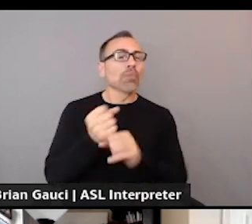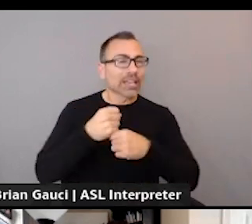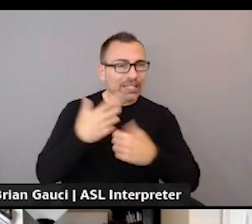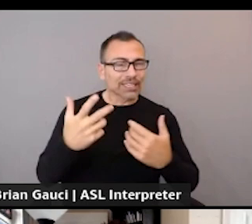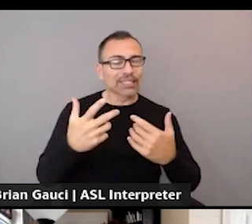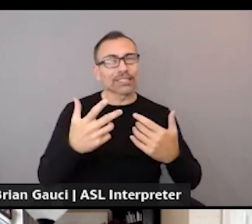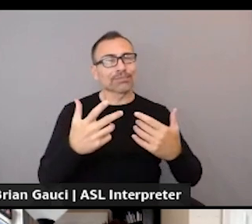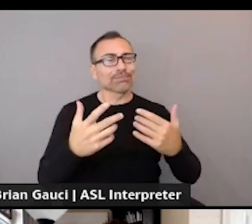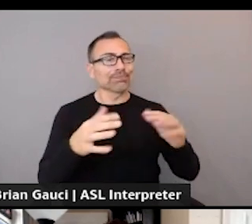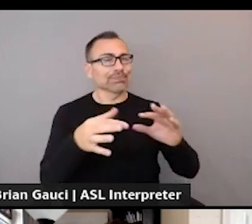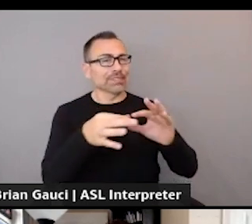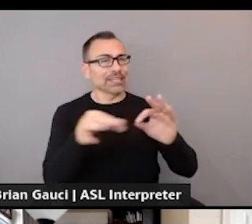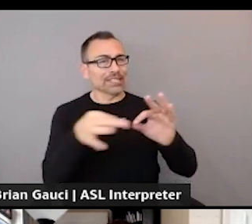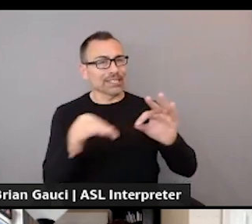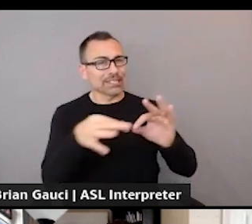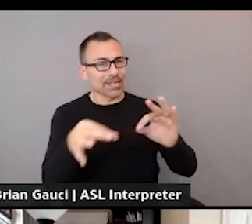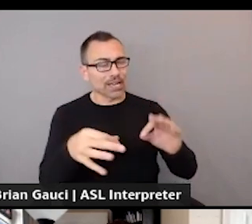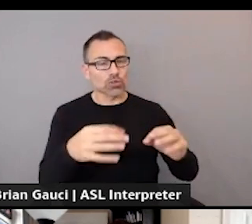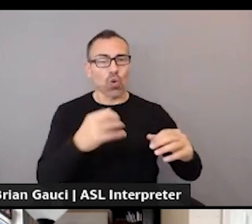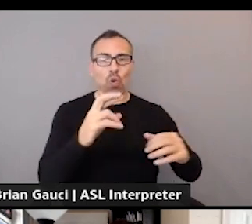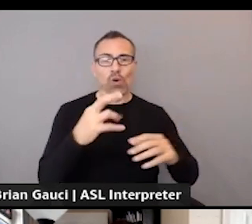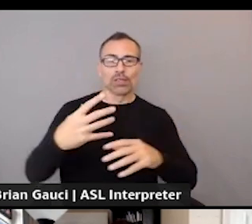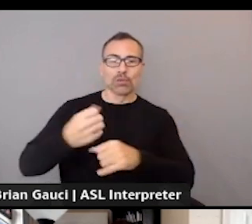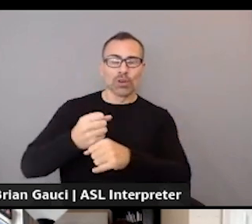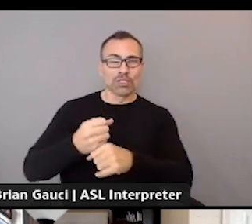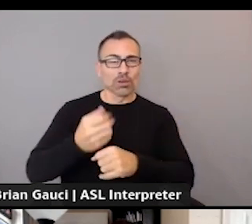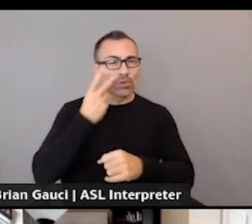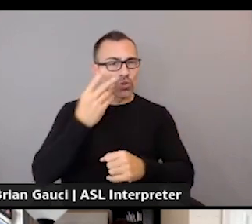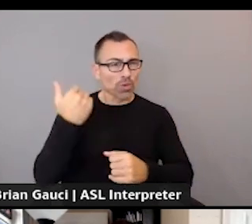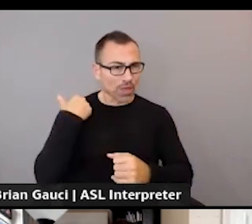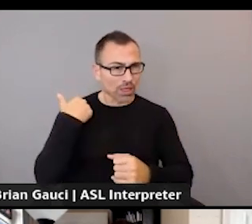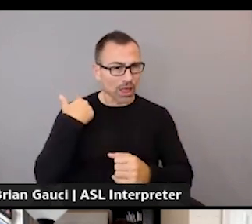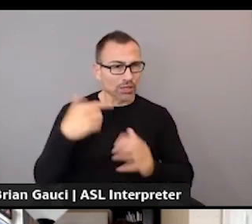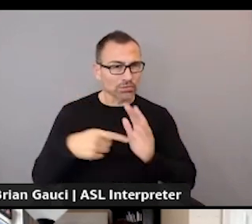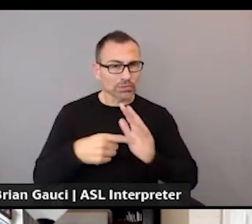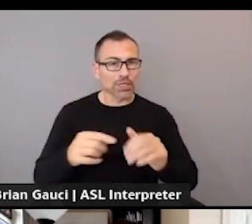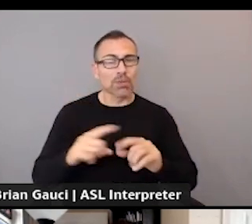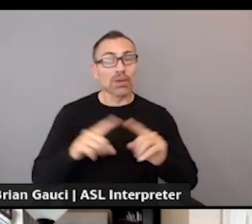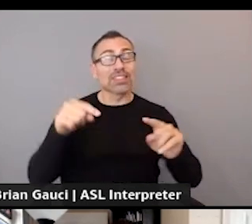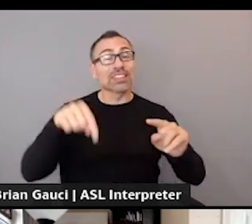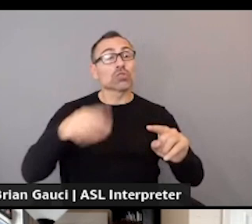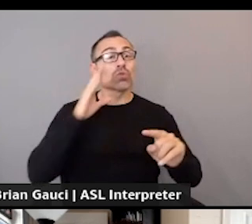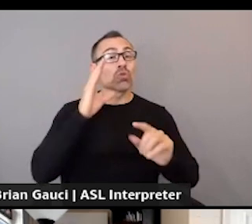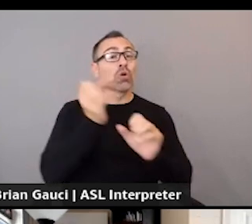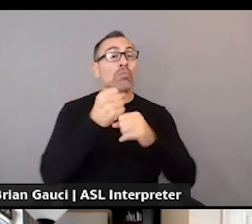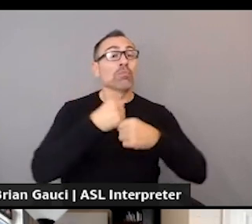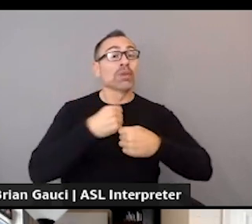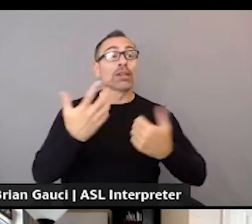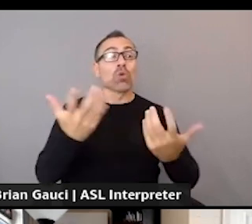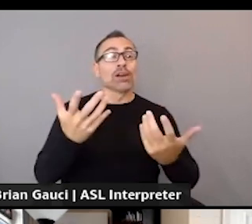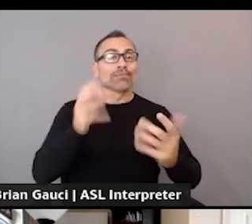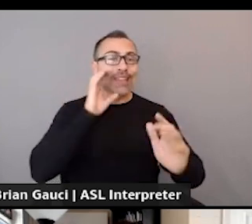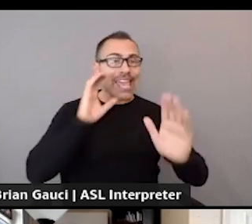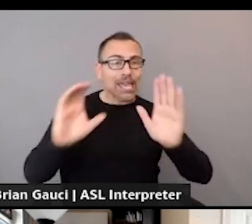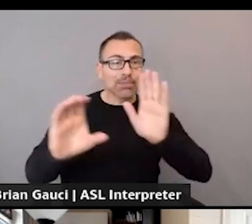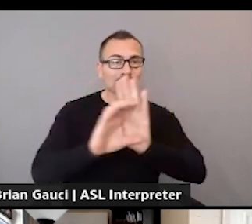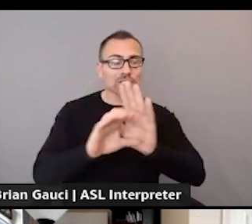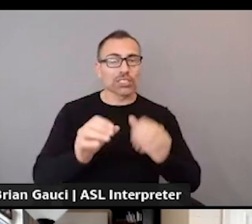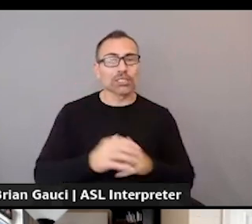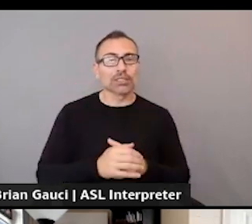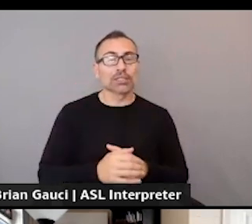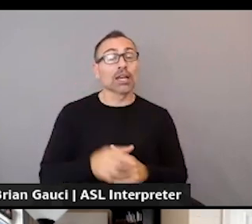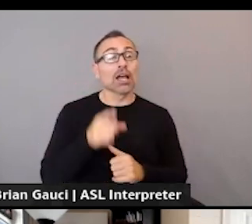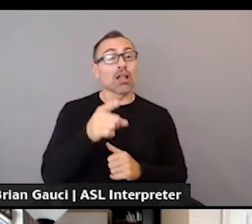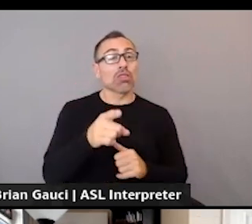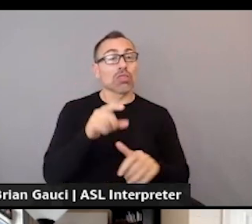and we saw that with the last example. Here's another one where you generate images, right? And the instruction or the prompt